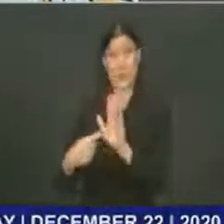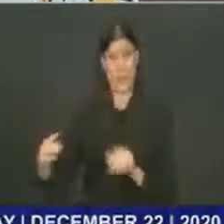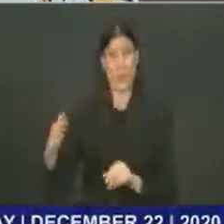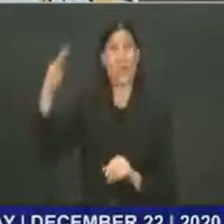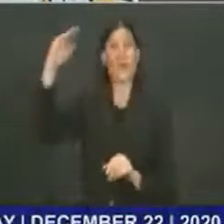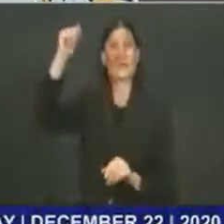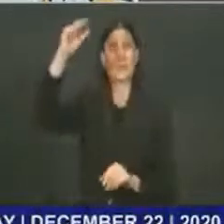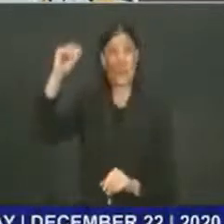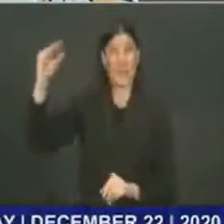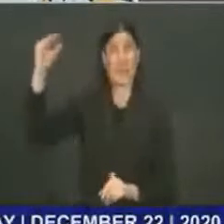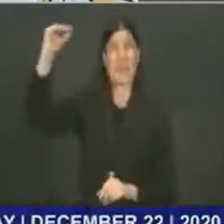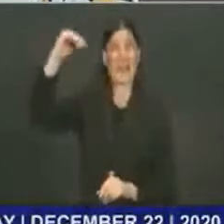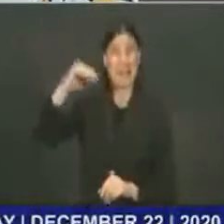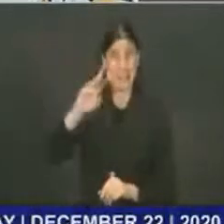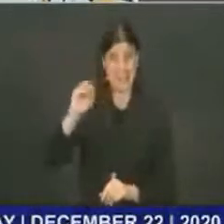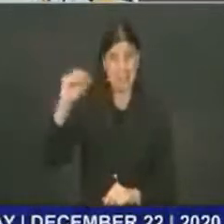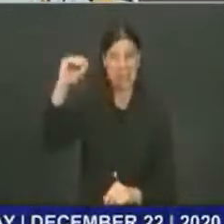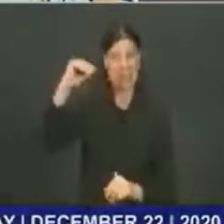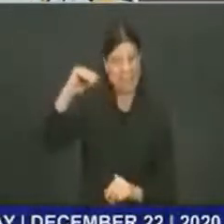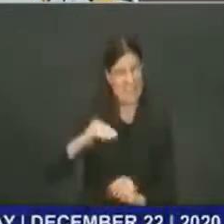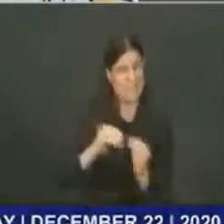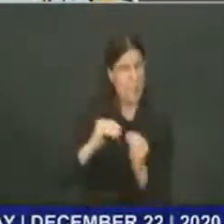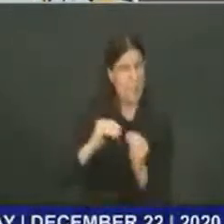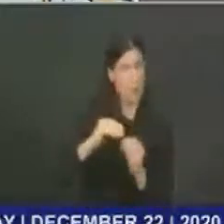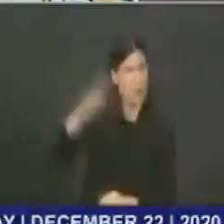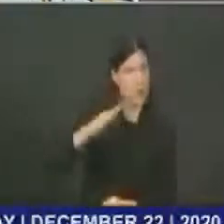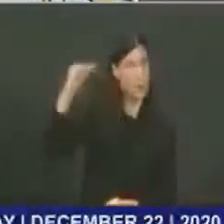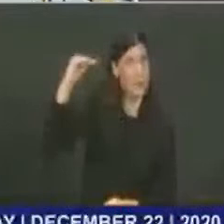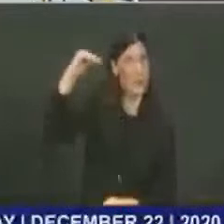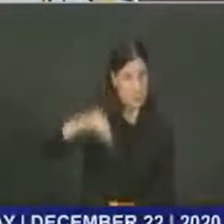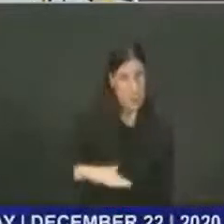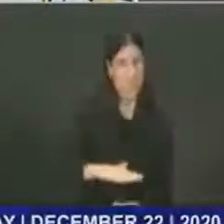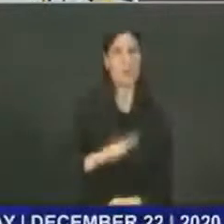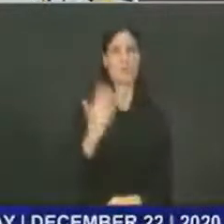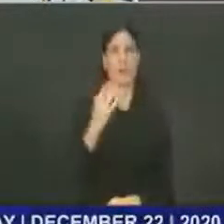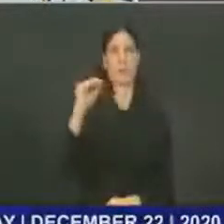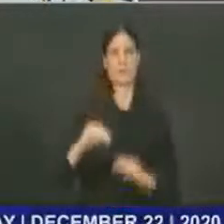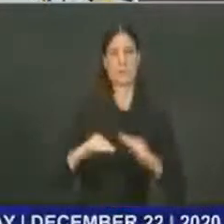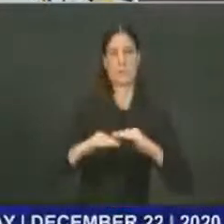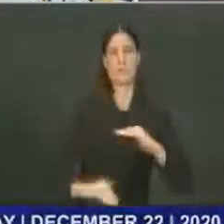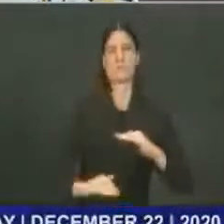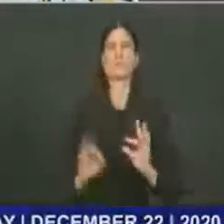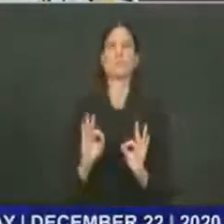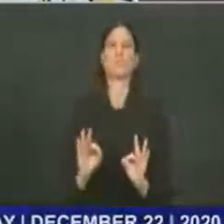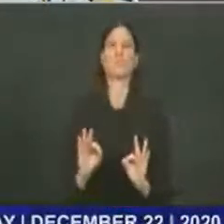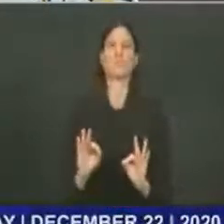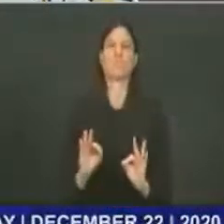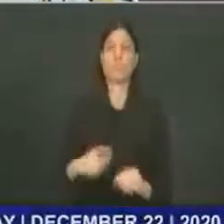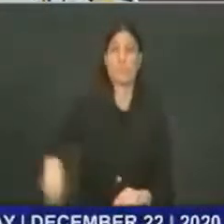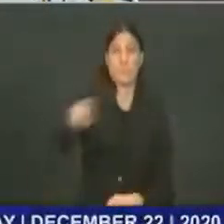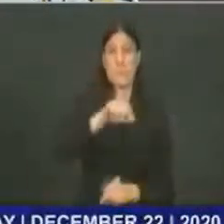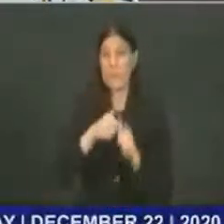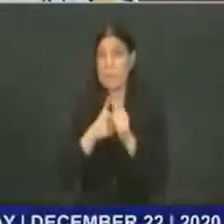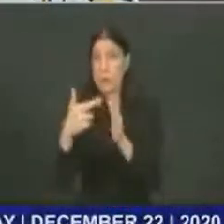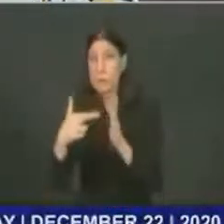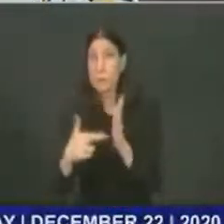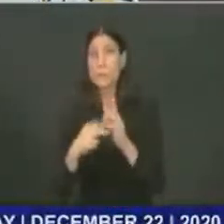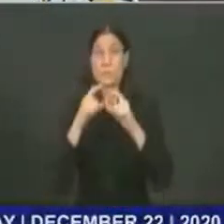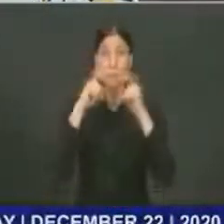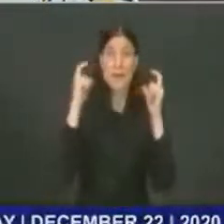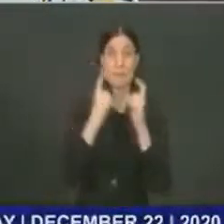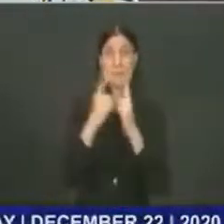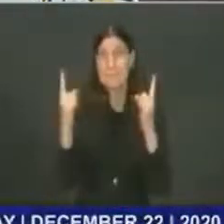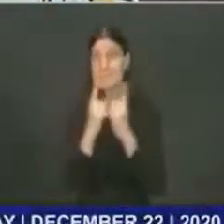continue to stay on this good curve and be in a stable situation. So what that means is, although we've lifted